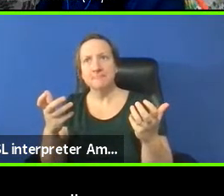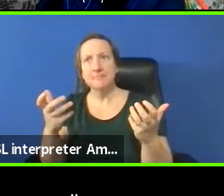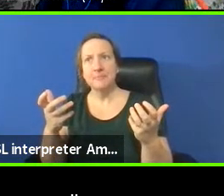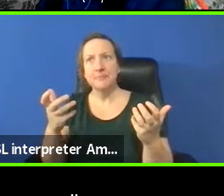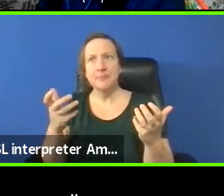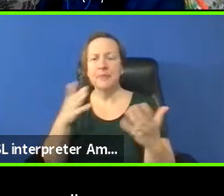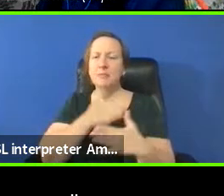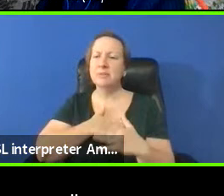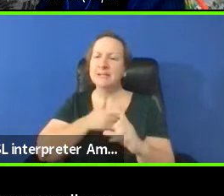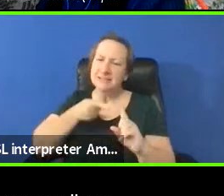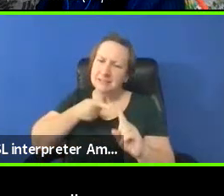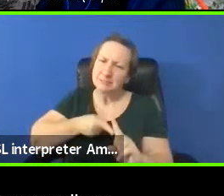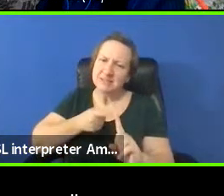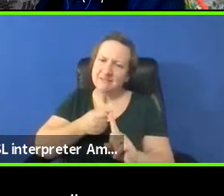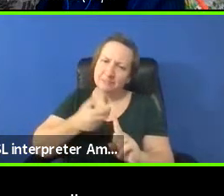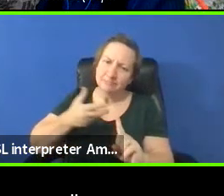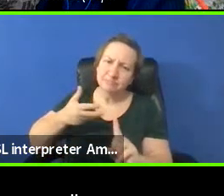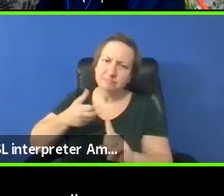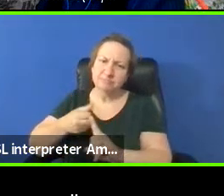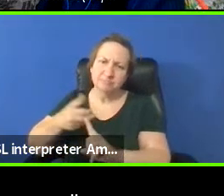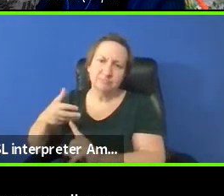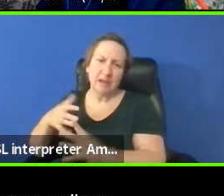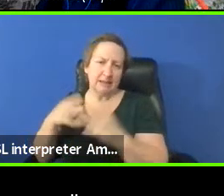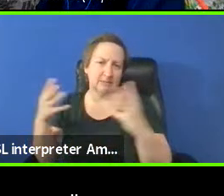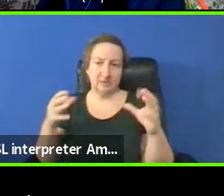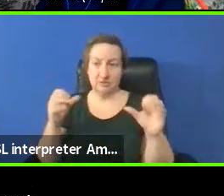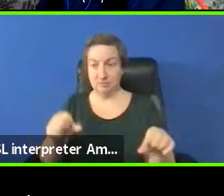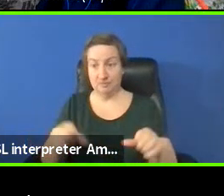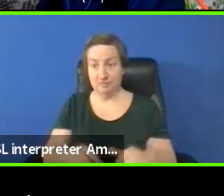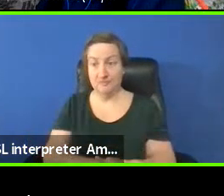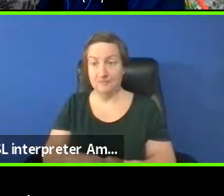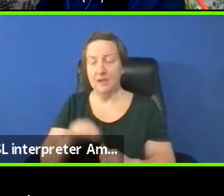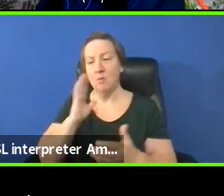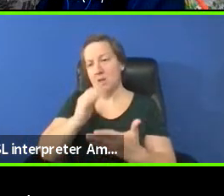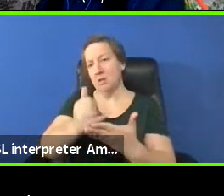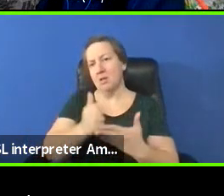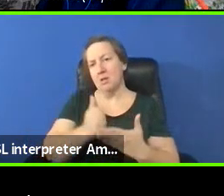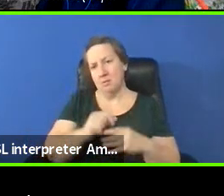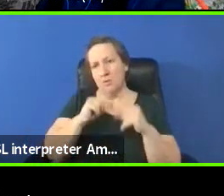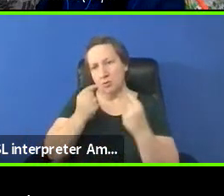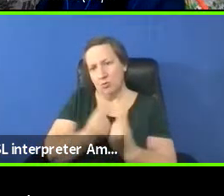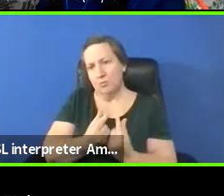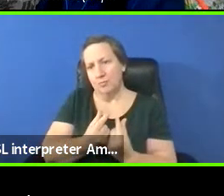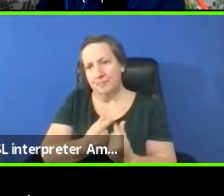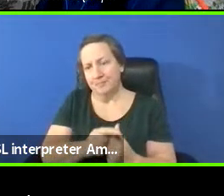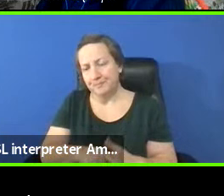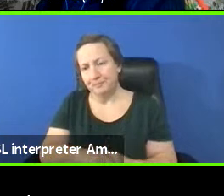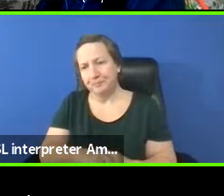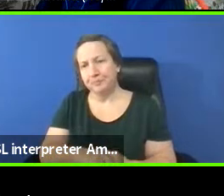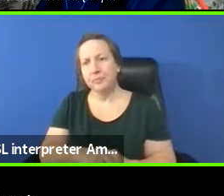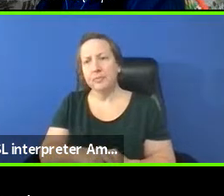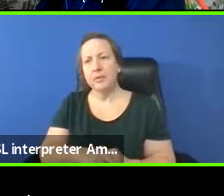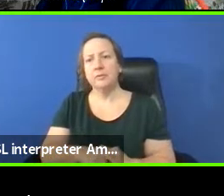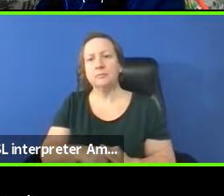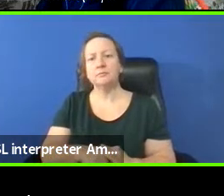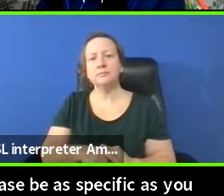be as specific as you can. It's really helpful to the group if there